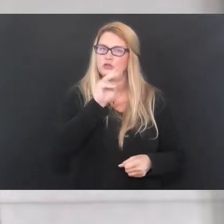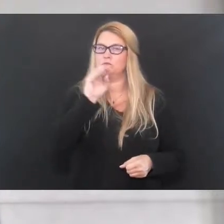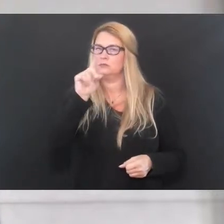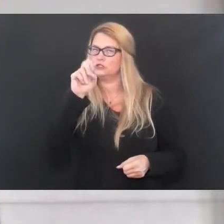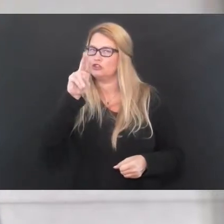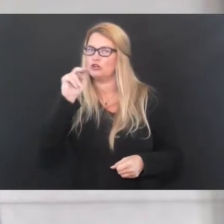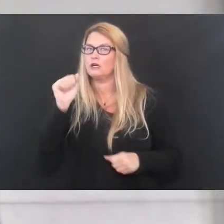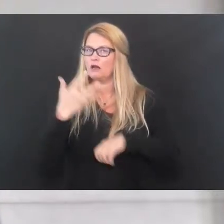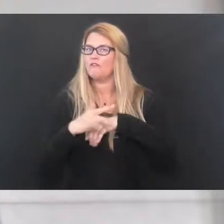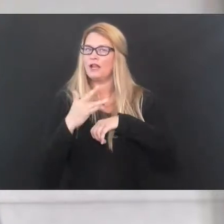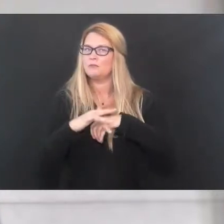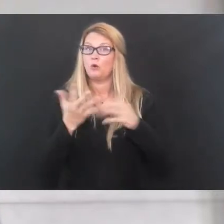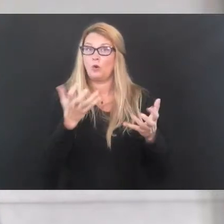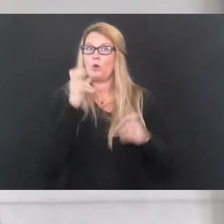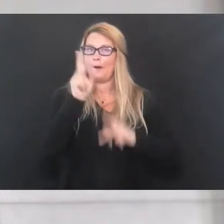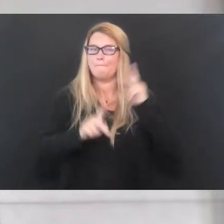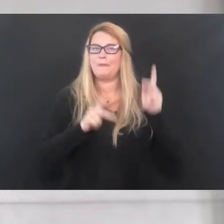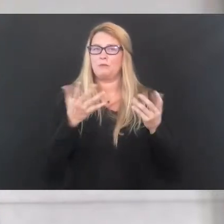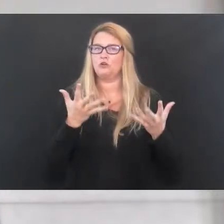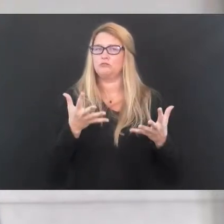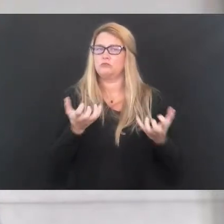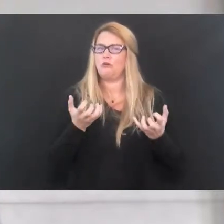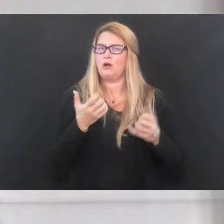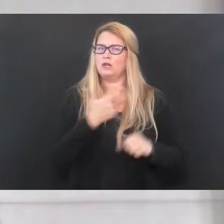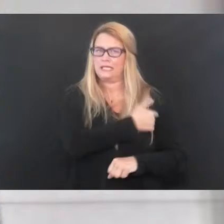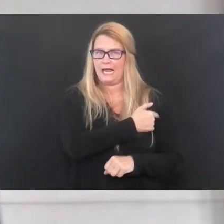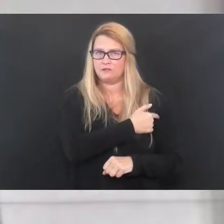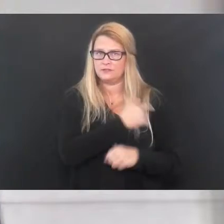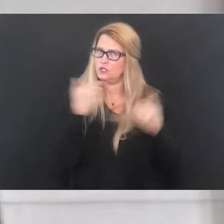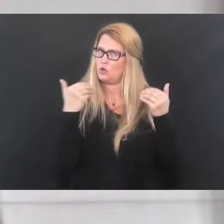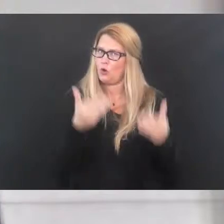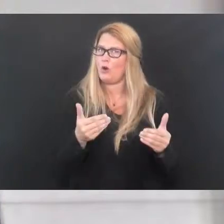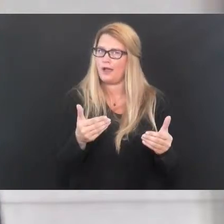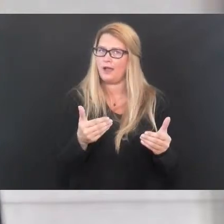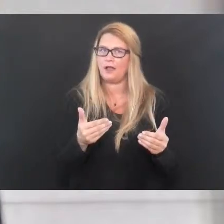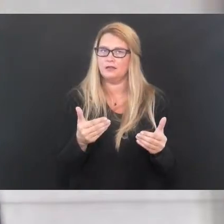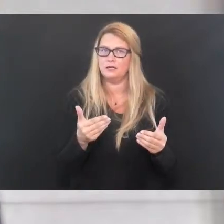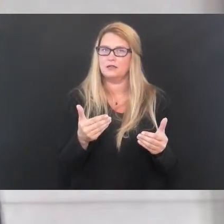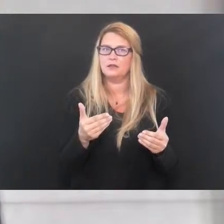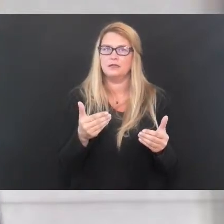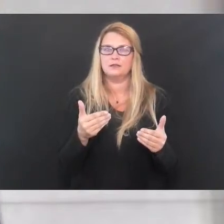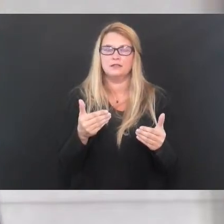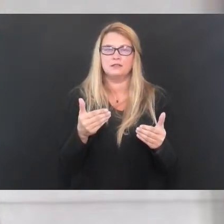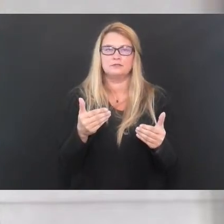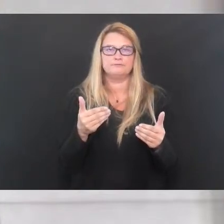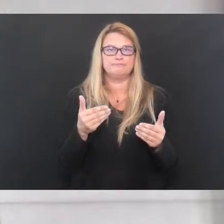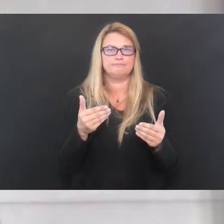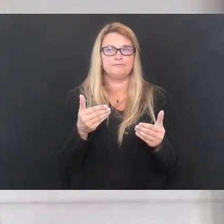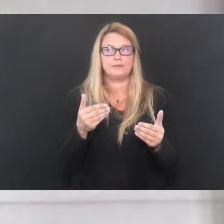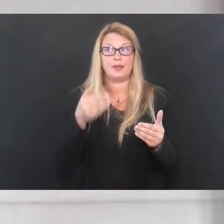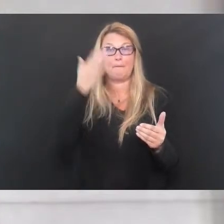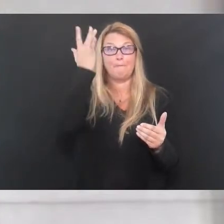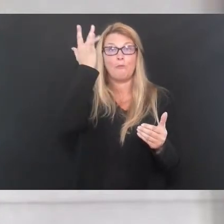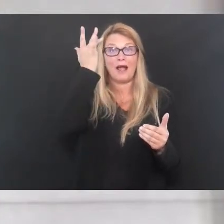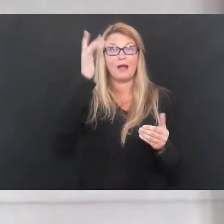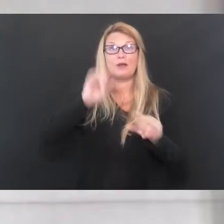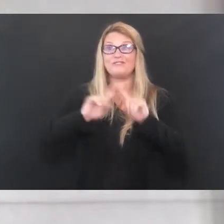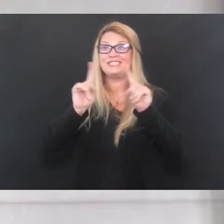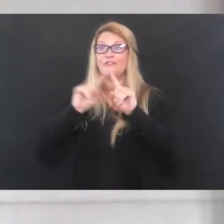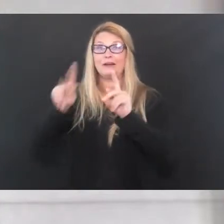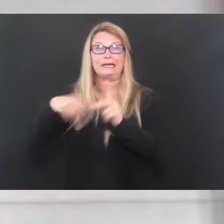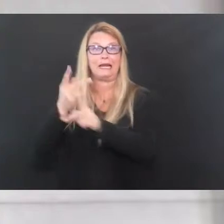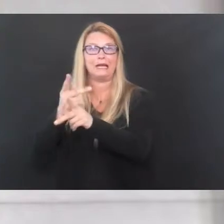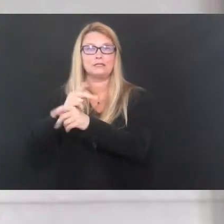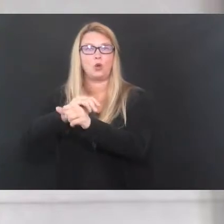want people to get vaccinated as quickly as possible so that we can have less, you know, variant cases or response